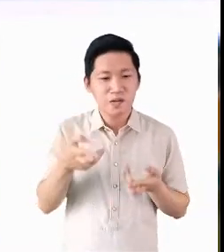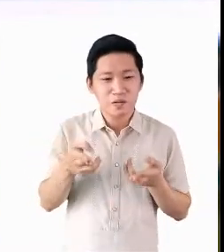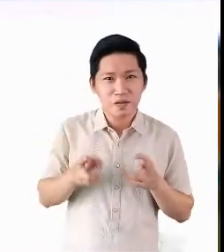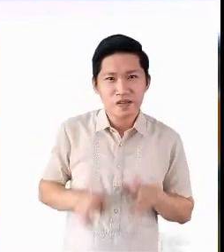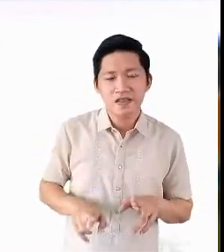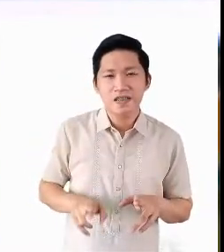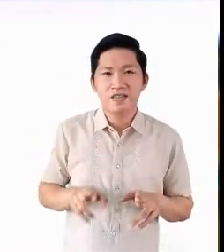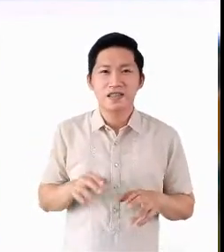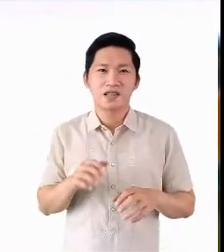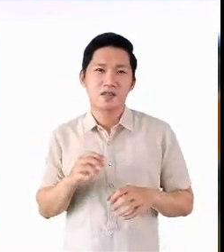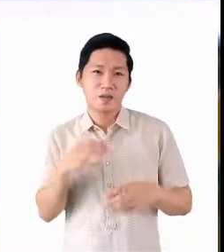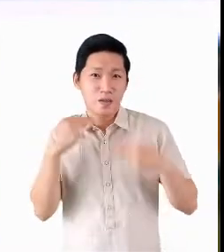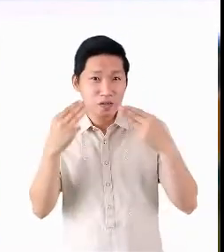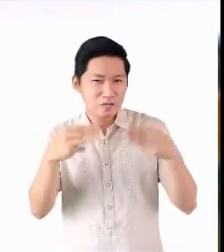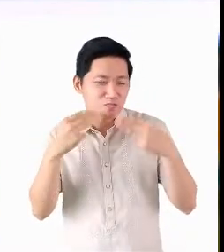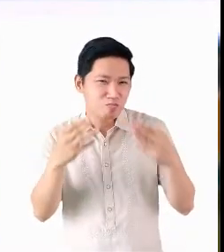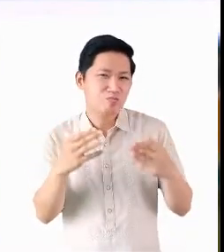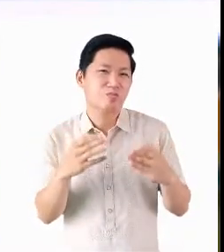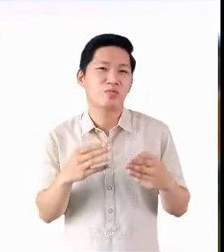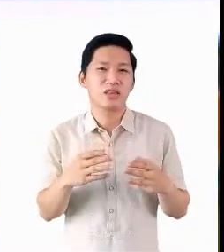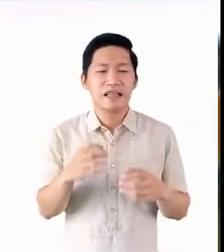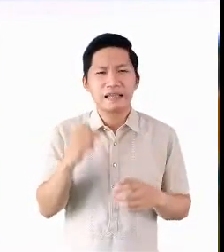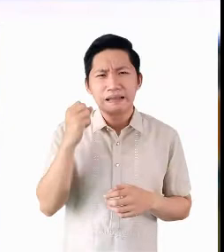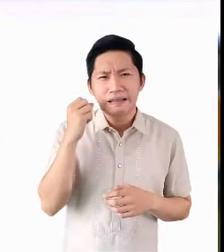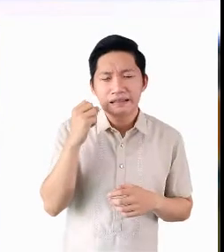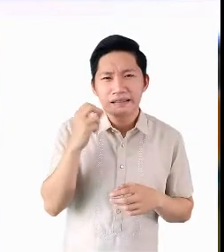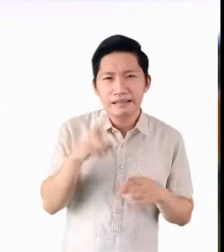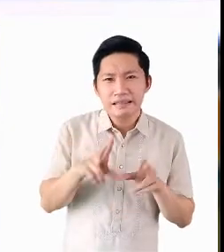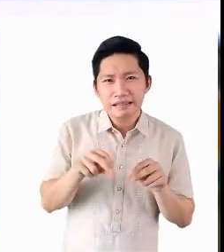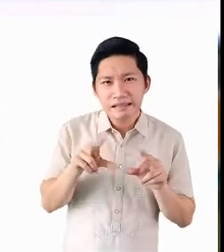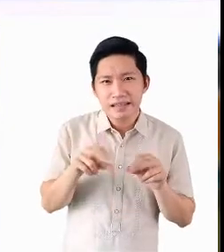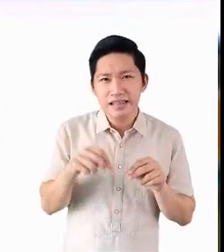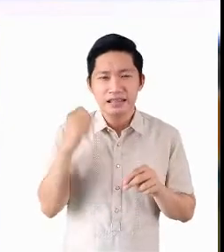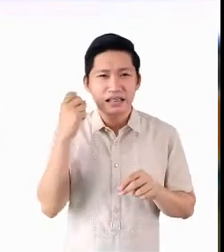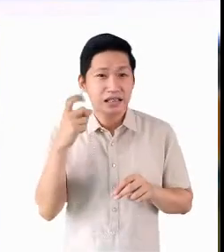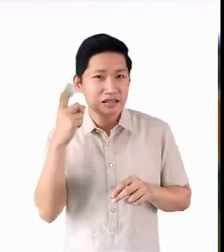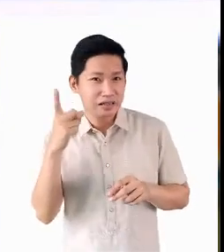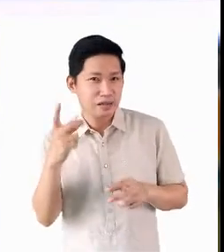of the sender is not understood exactly by the receiver.